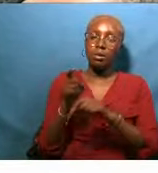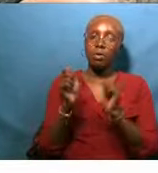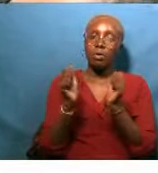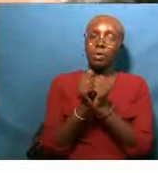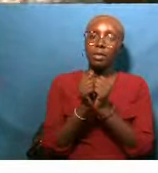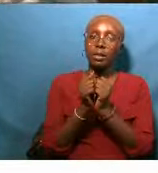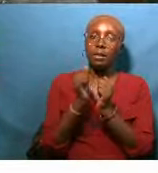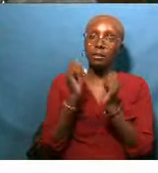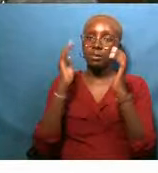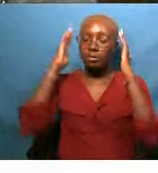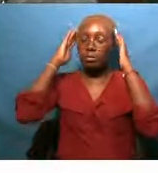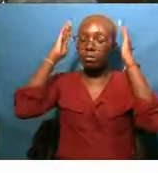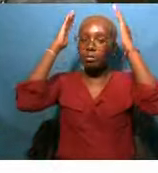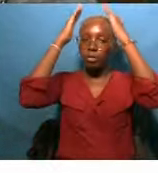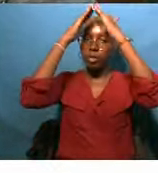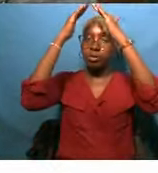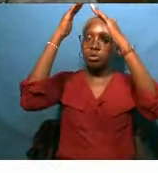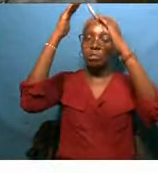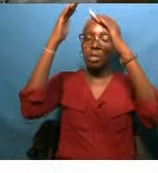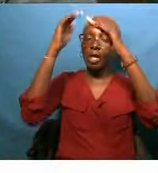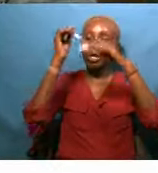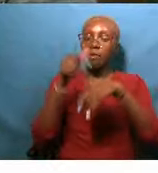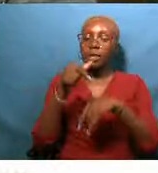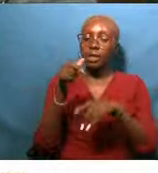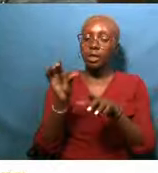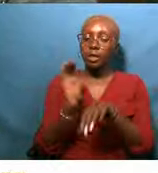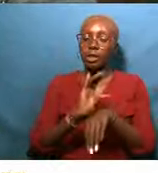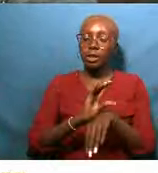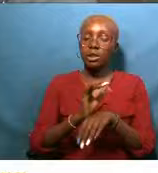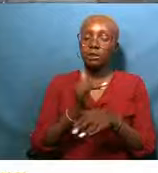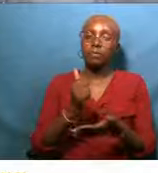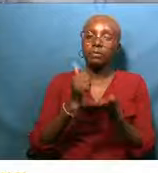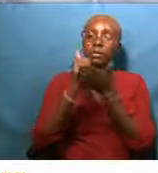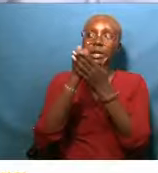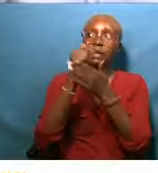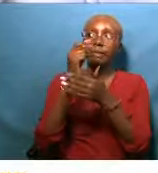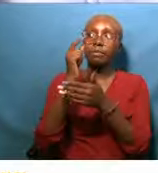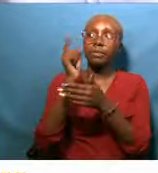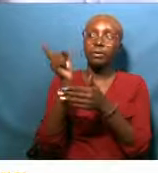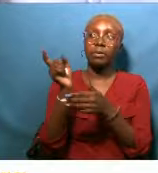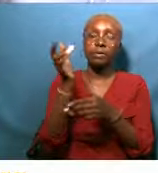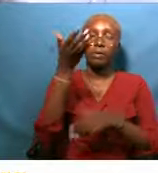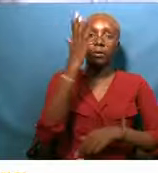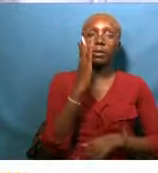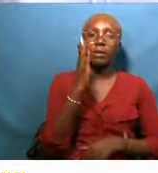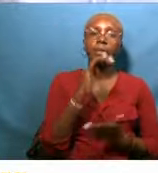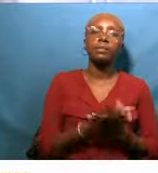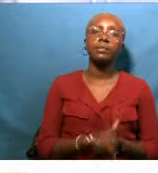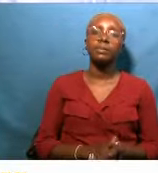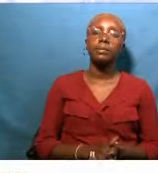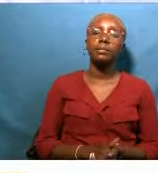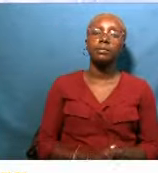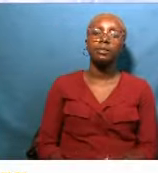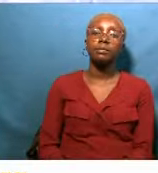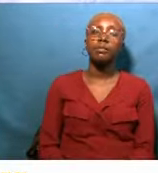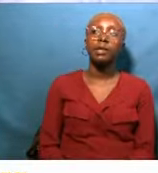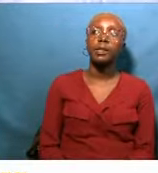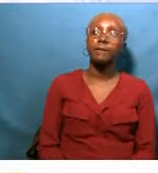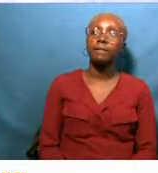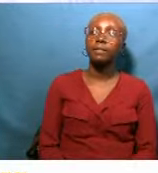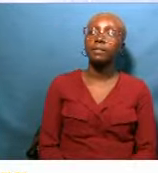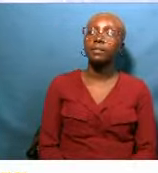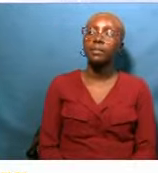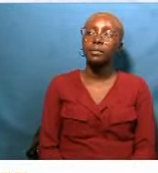Cathedral Diocese and his successors. So help me God. Thank you. Amen. I can now ask him to